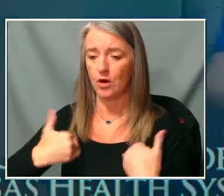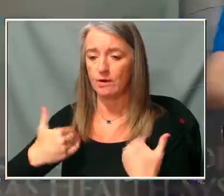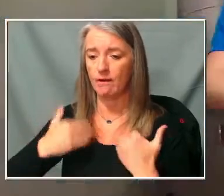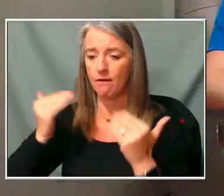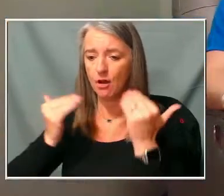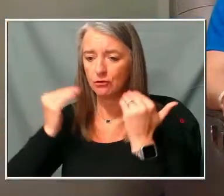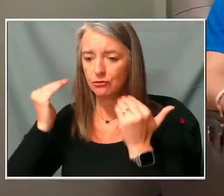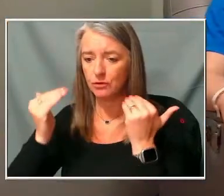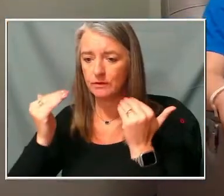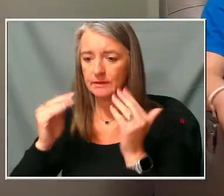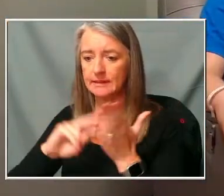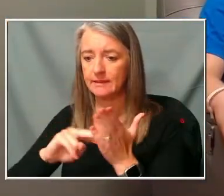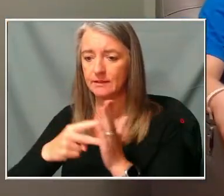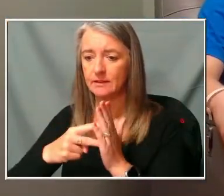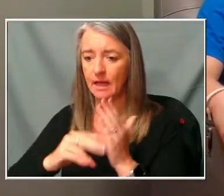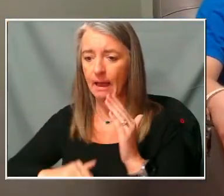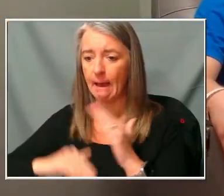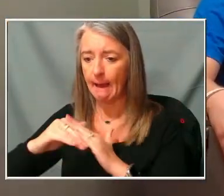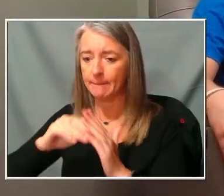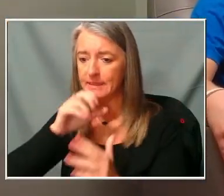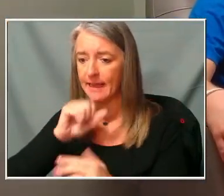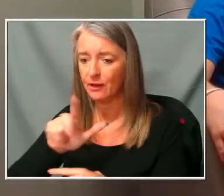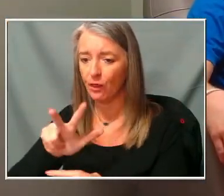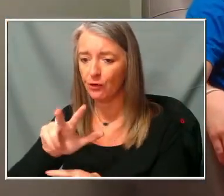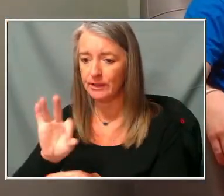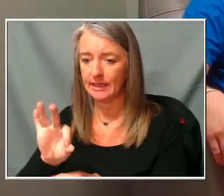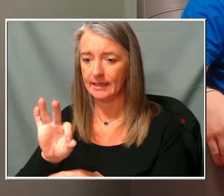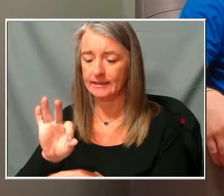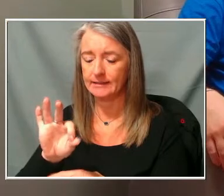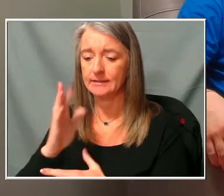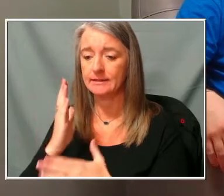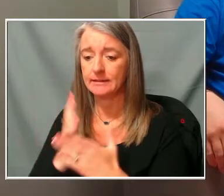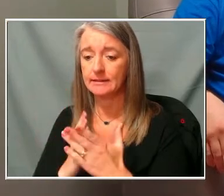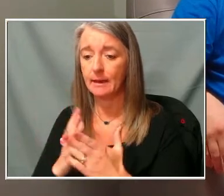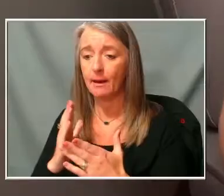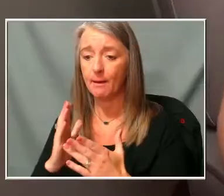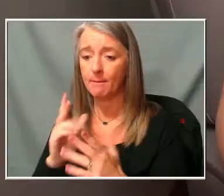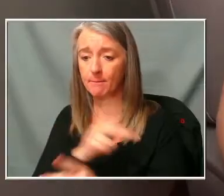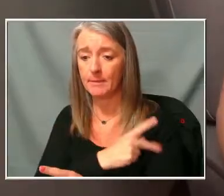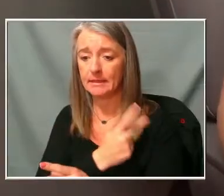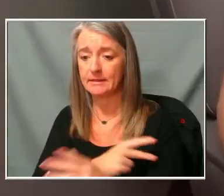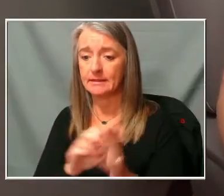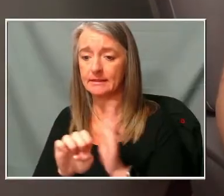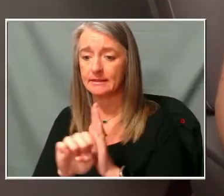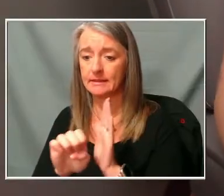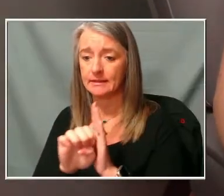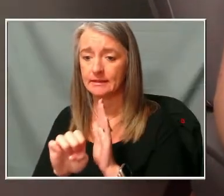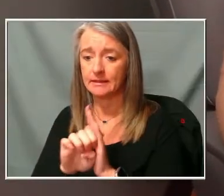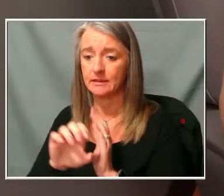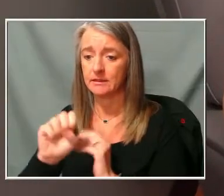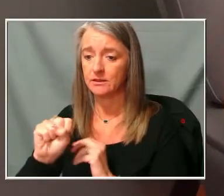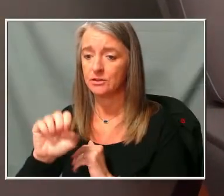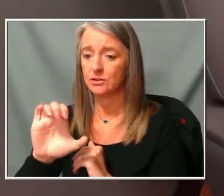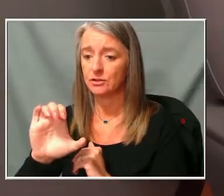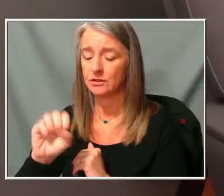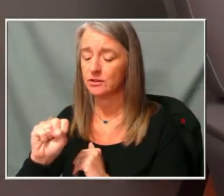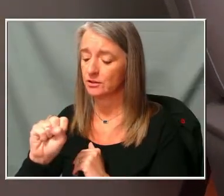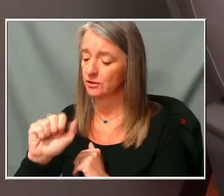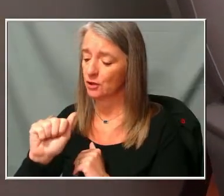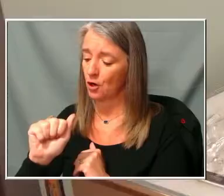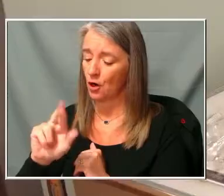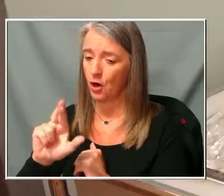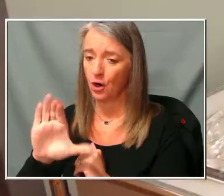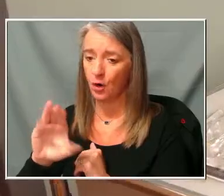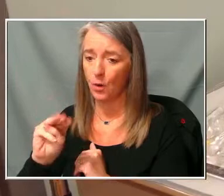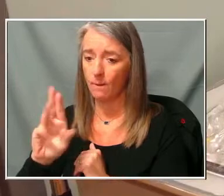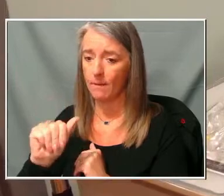that definition actually goes up to age 39. So there are some patients who might have, for example, like a Ewing sarcoma, but they may not have been diagnosed until,